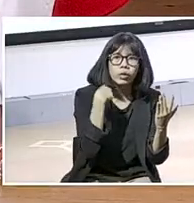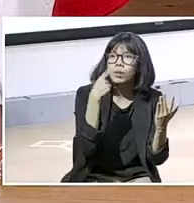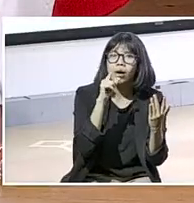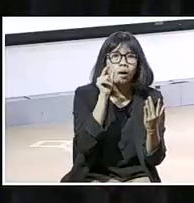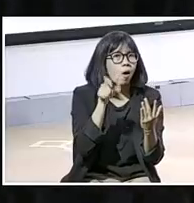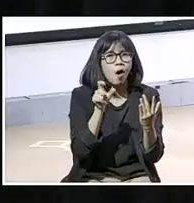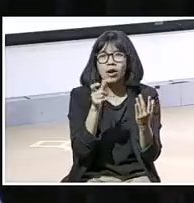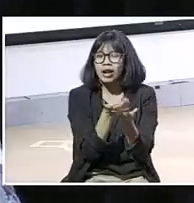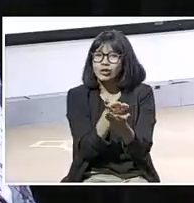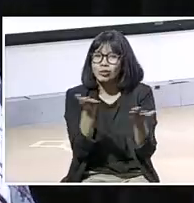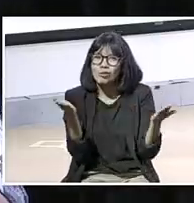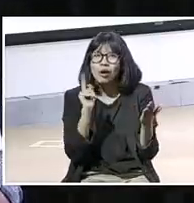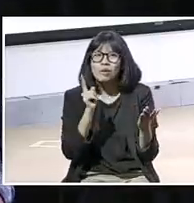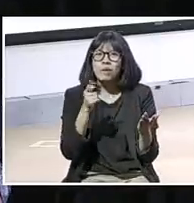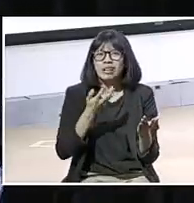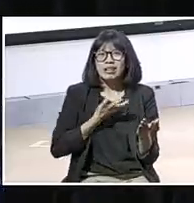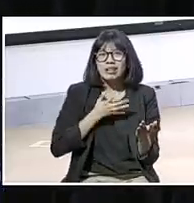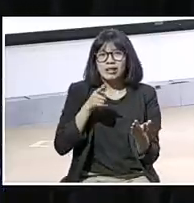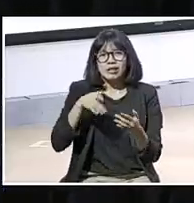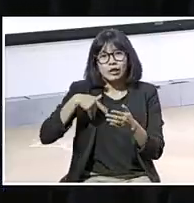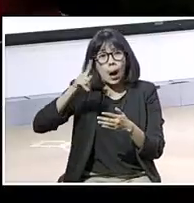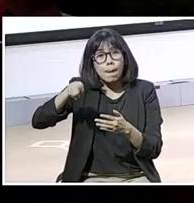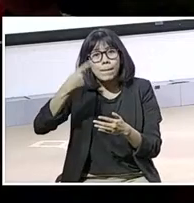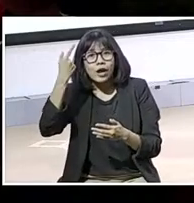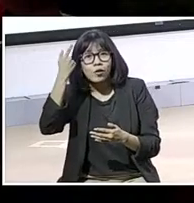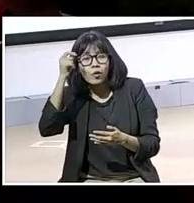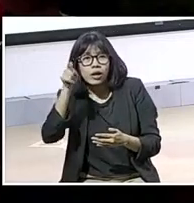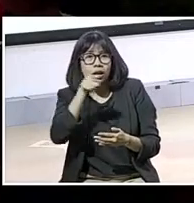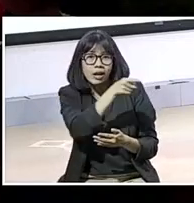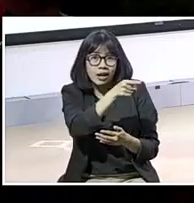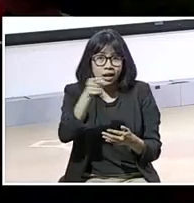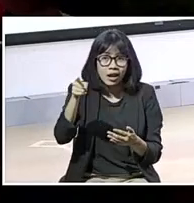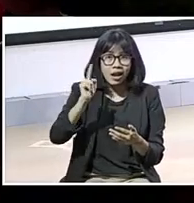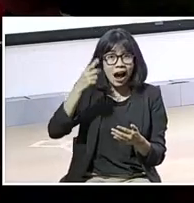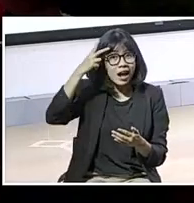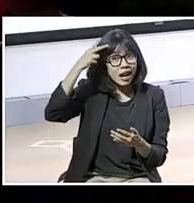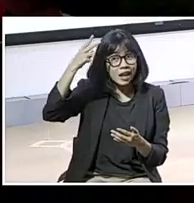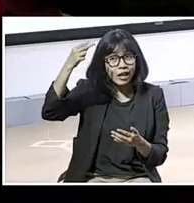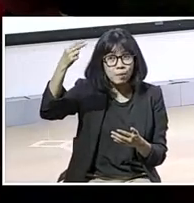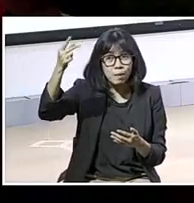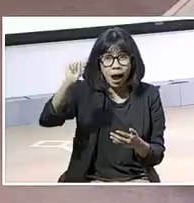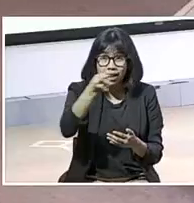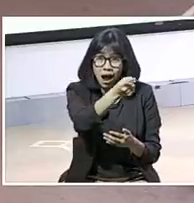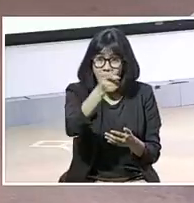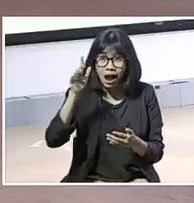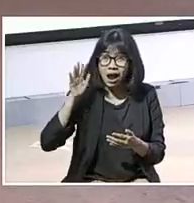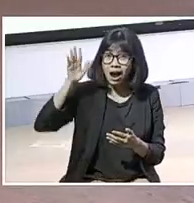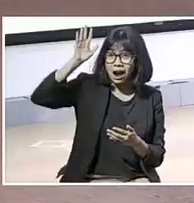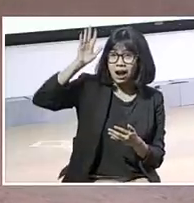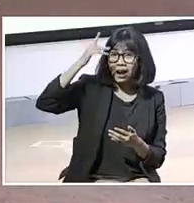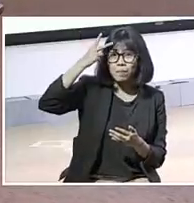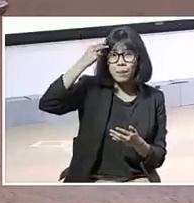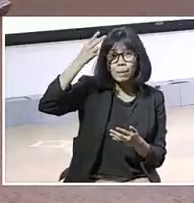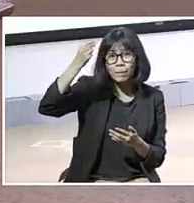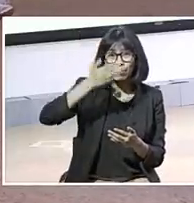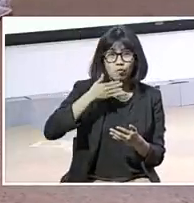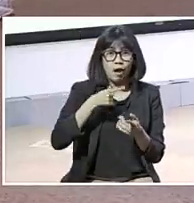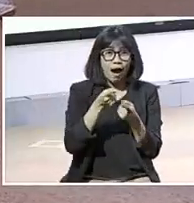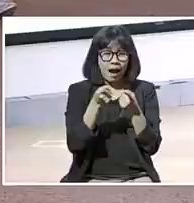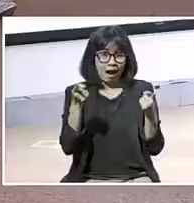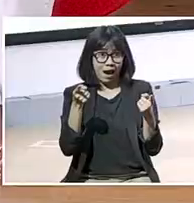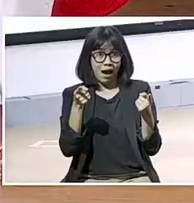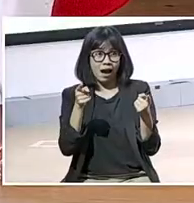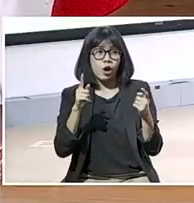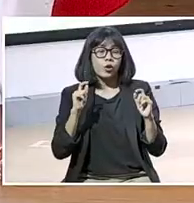has a dream that they want to accomplish, right? Raise your hand if you have a dream. You have a dream? Raise your hand if you have a dream you want to accomplish. Right. So in your